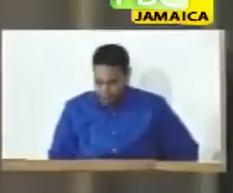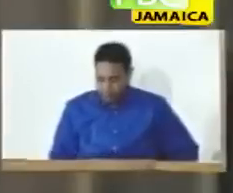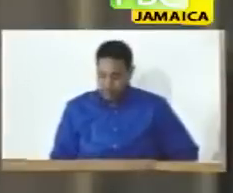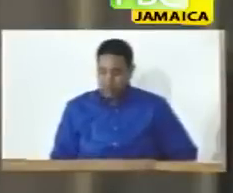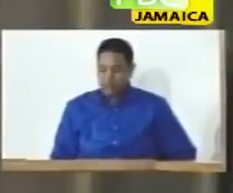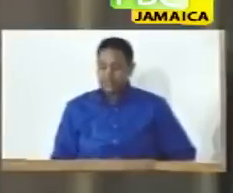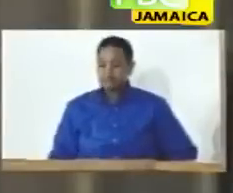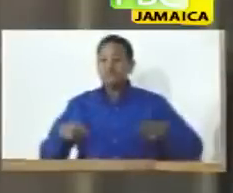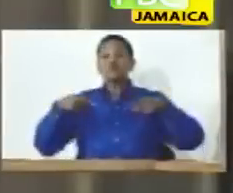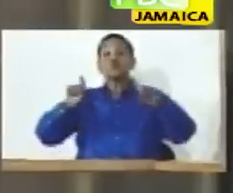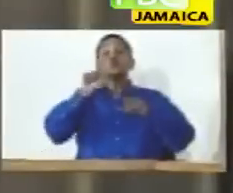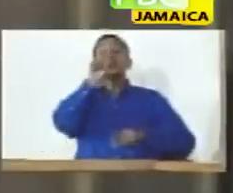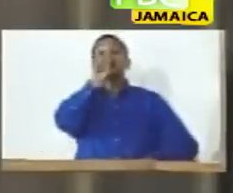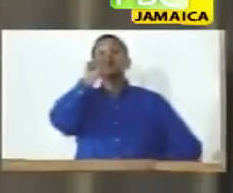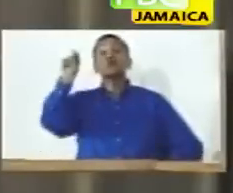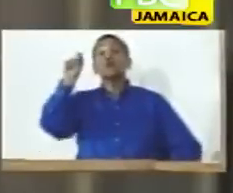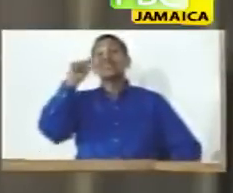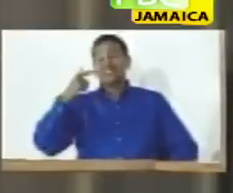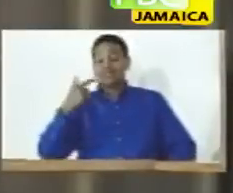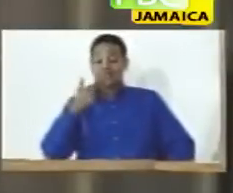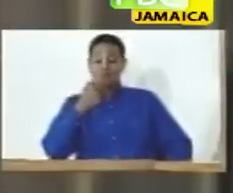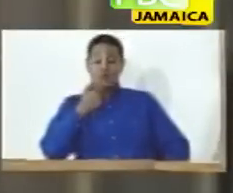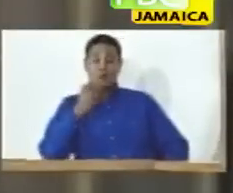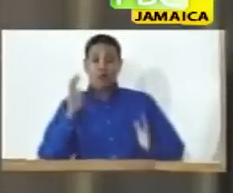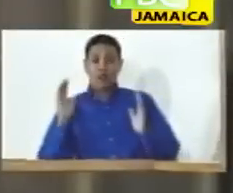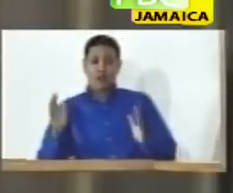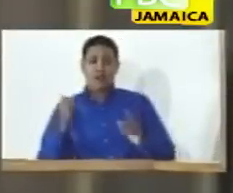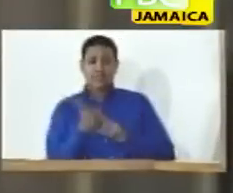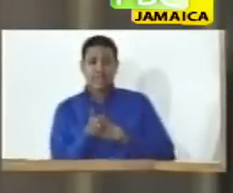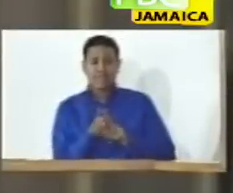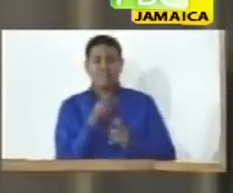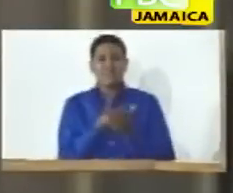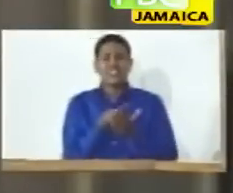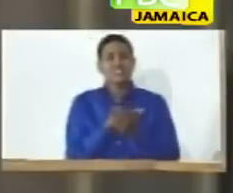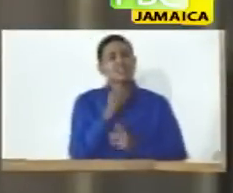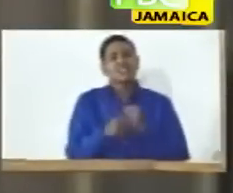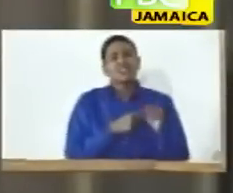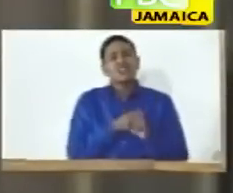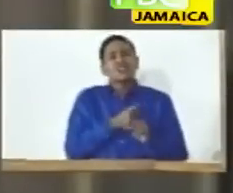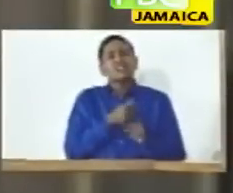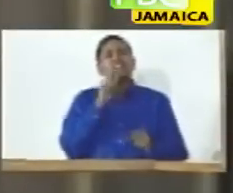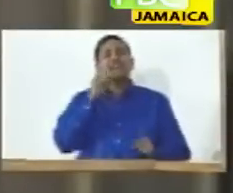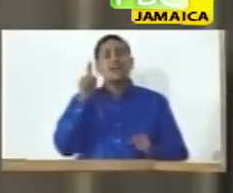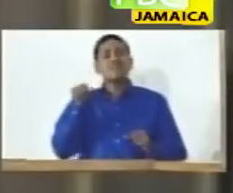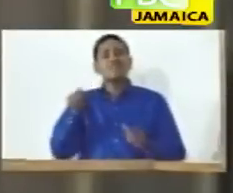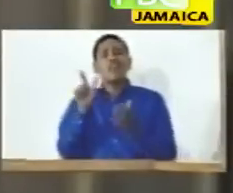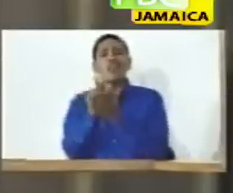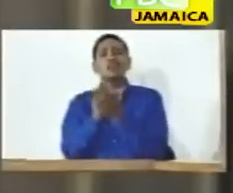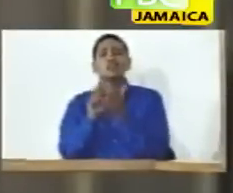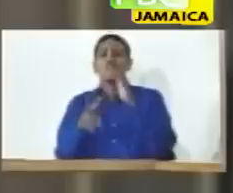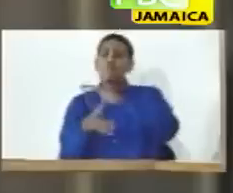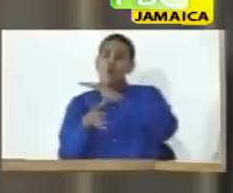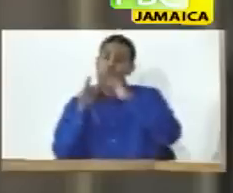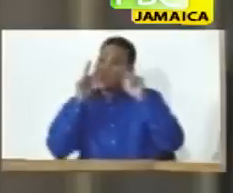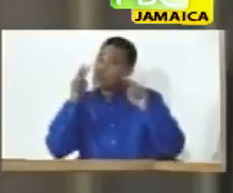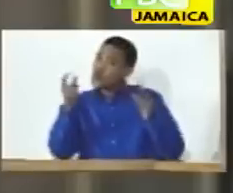During the 2021 fiscal year, the following legislative priorities will be pursued: